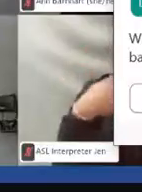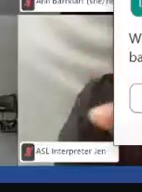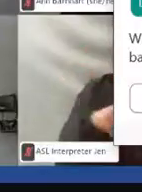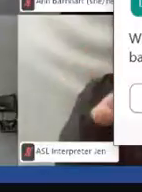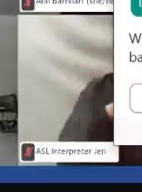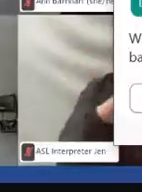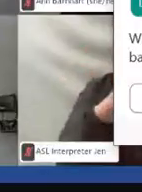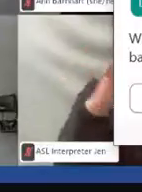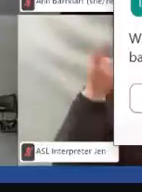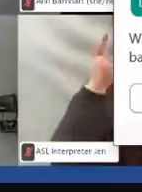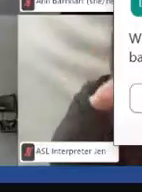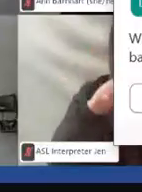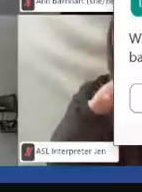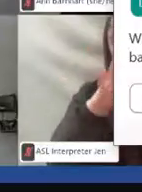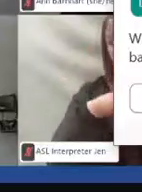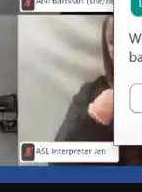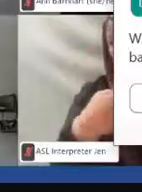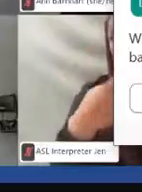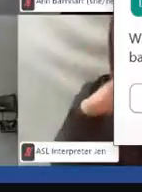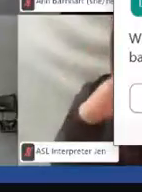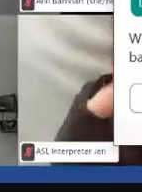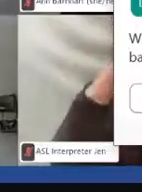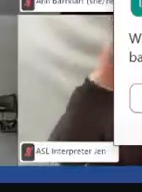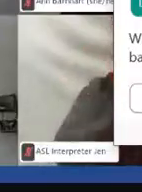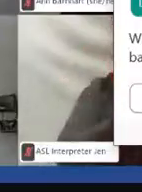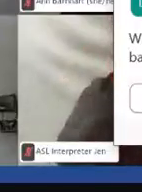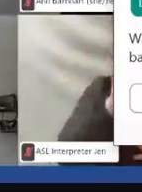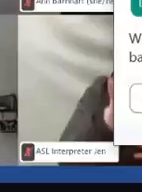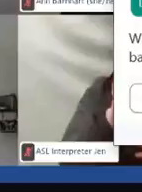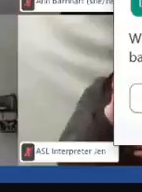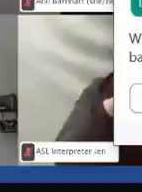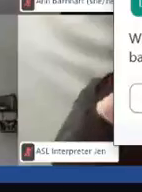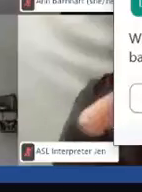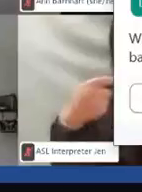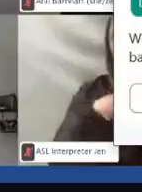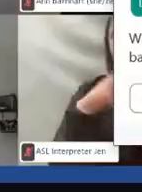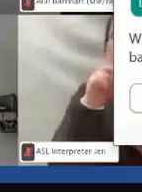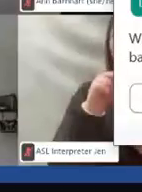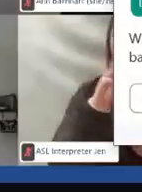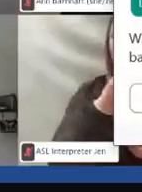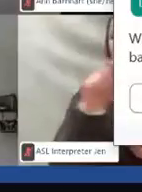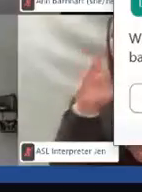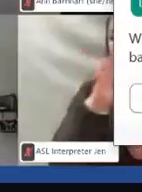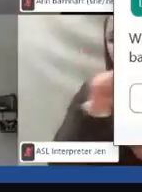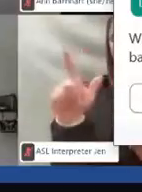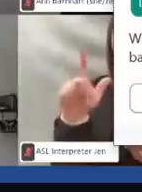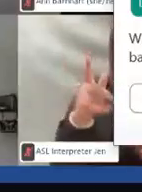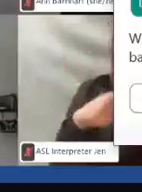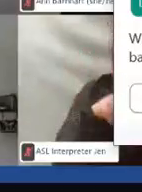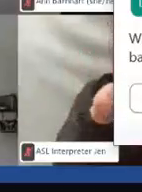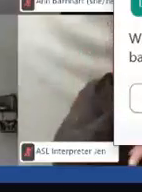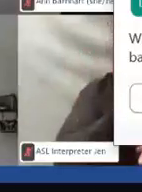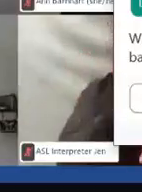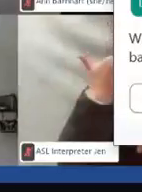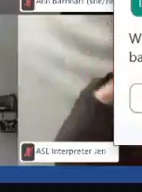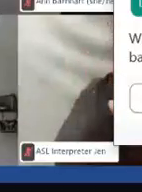do a consent agenda. We would just need to make sure that when we approve that consent agenda, that we do it in the form of a roll call. So just like our other votes, we would